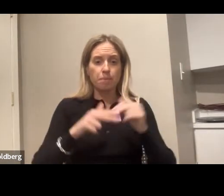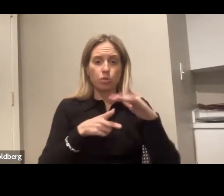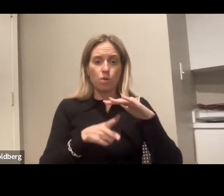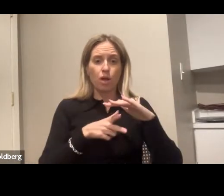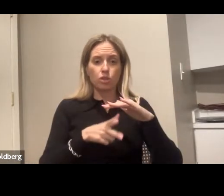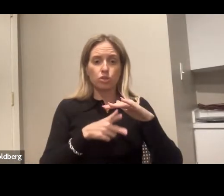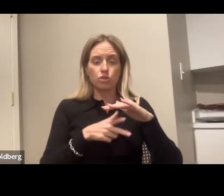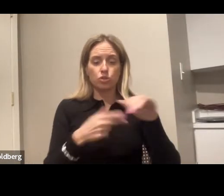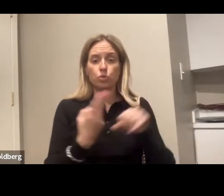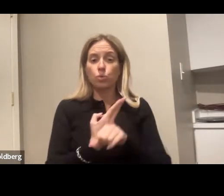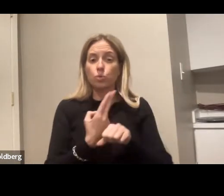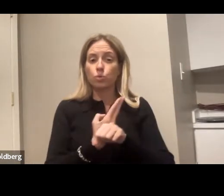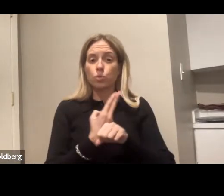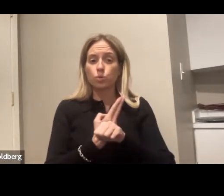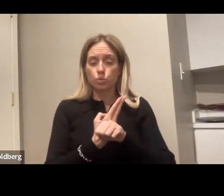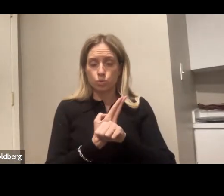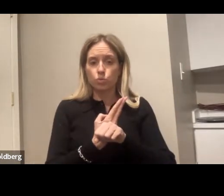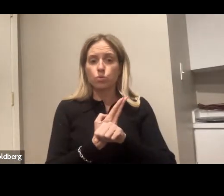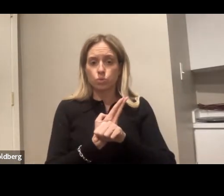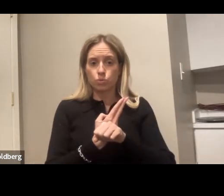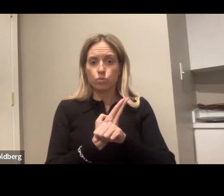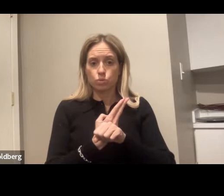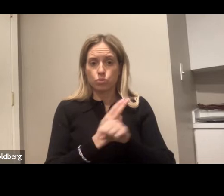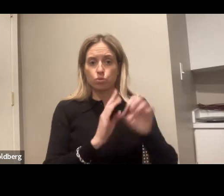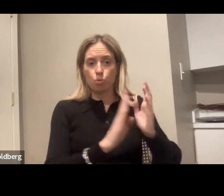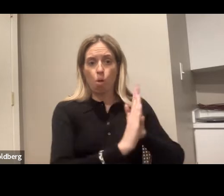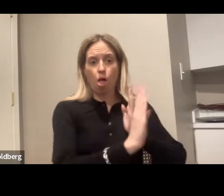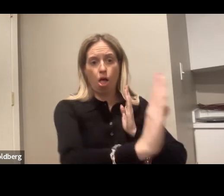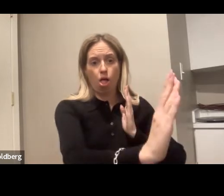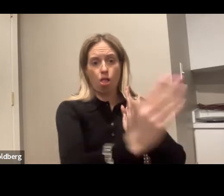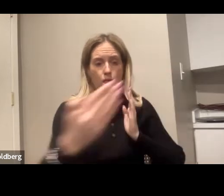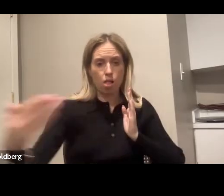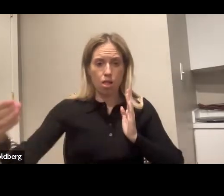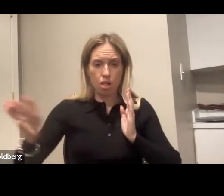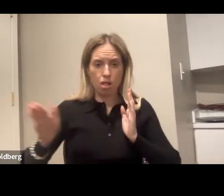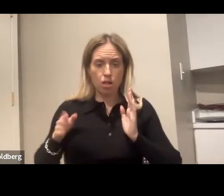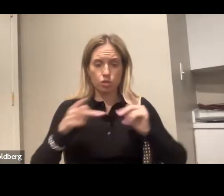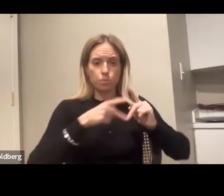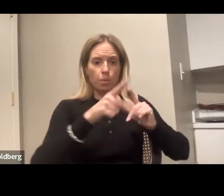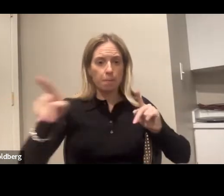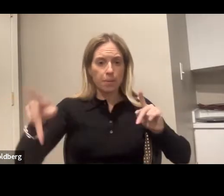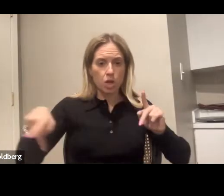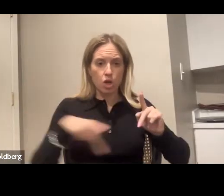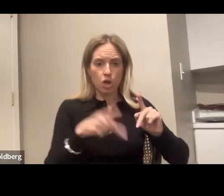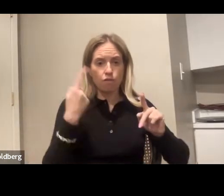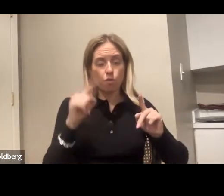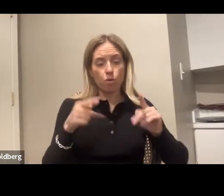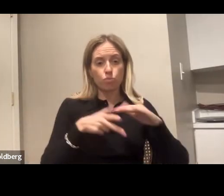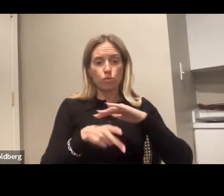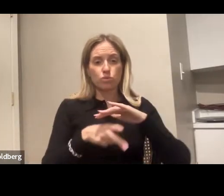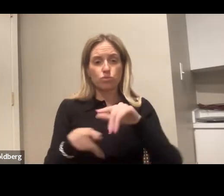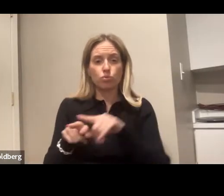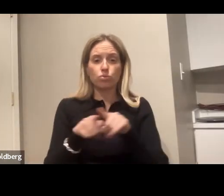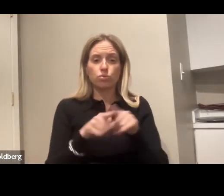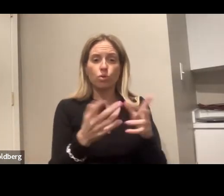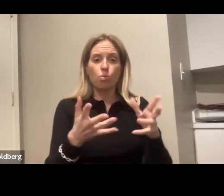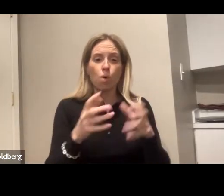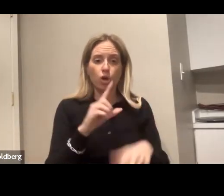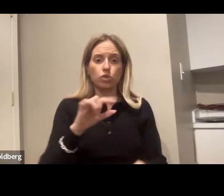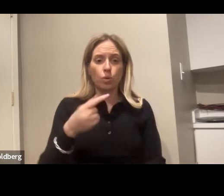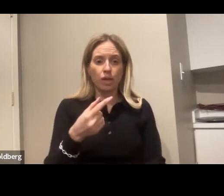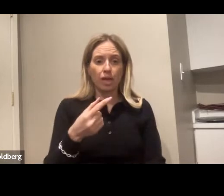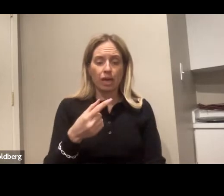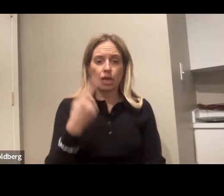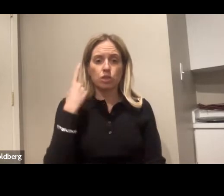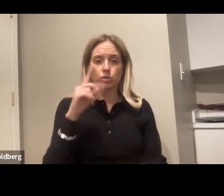basically use those cinder block walls as the initial perimeter walls of the garage. And then they also wanted zoning relief to build